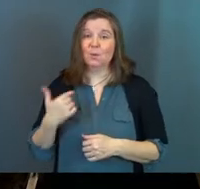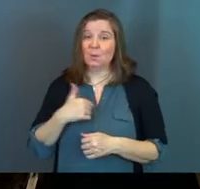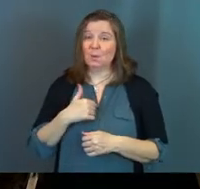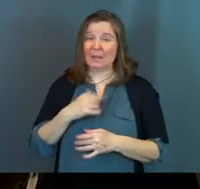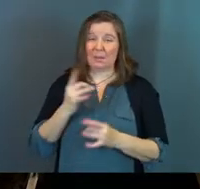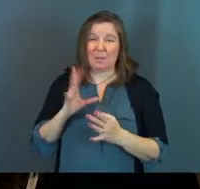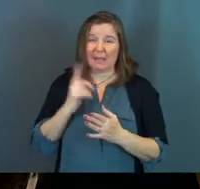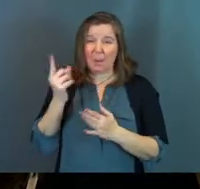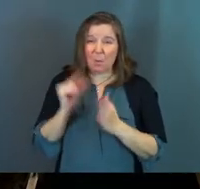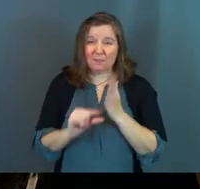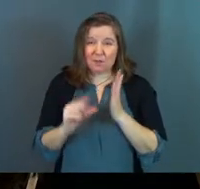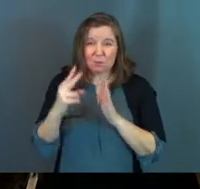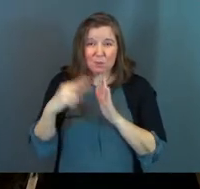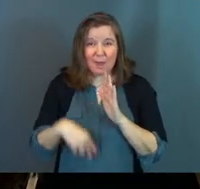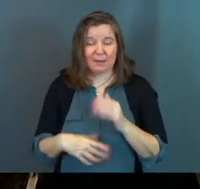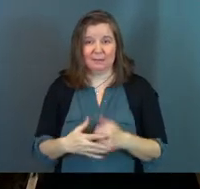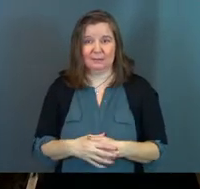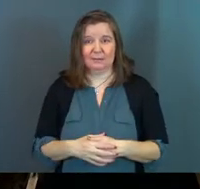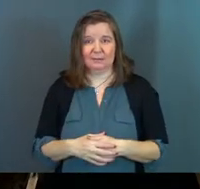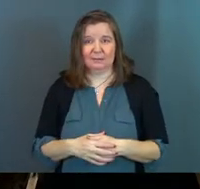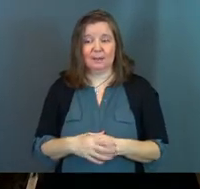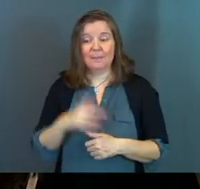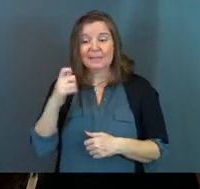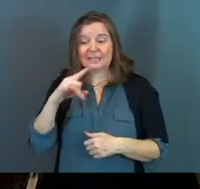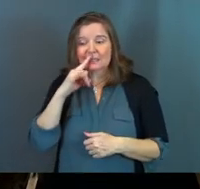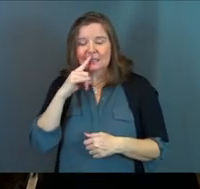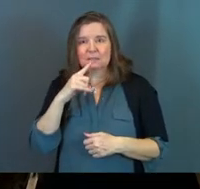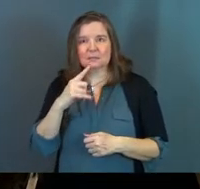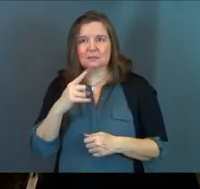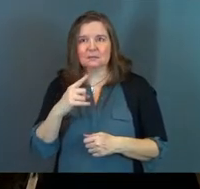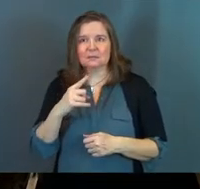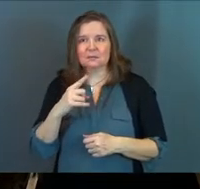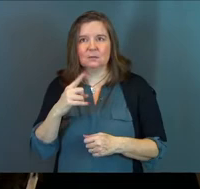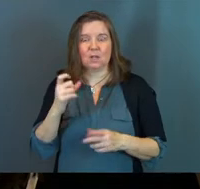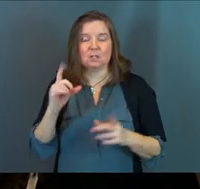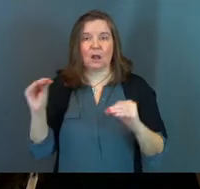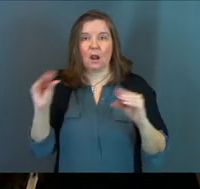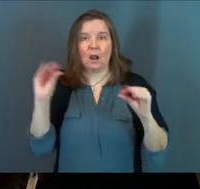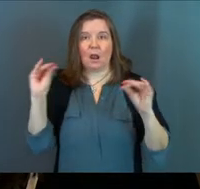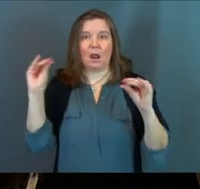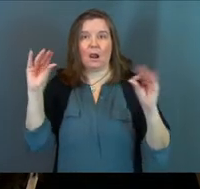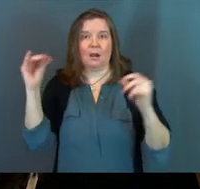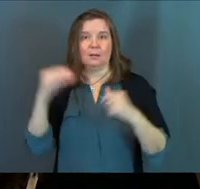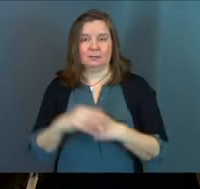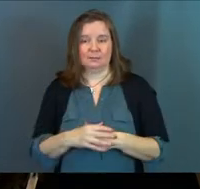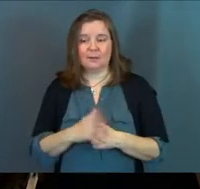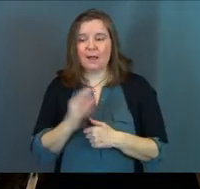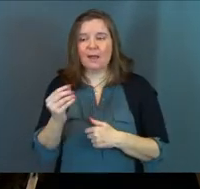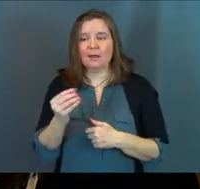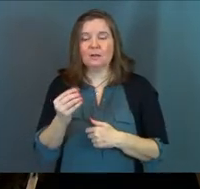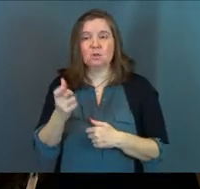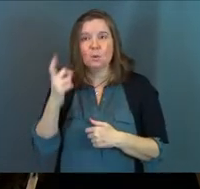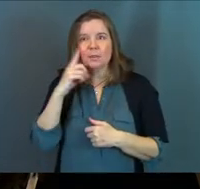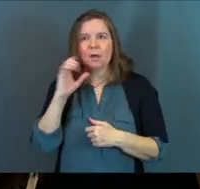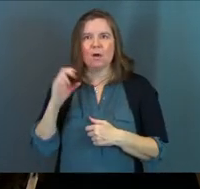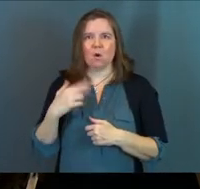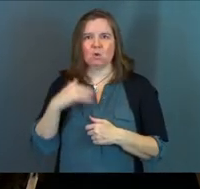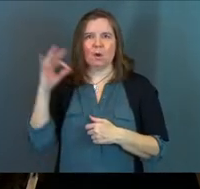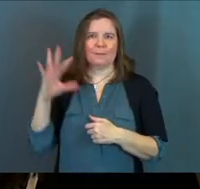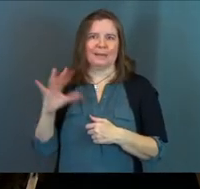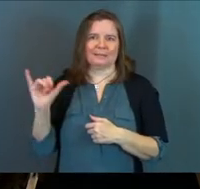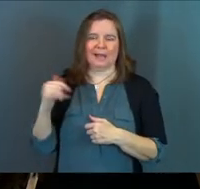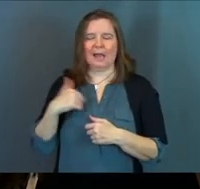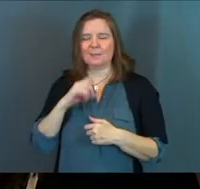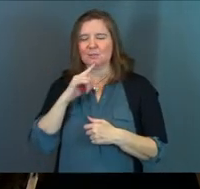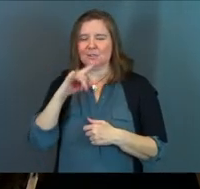We'd barely get one verse read because the kids are just, you know, they're just going. And you'd think, oh, you're a